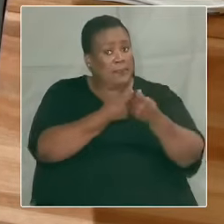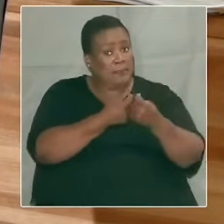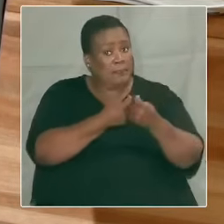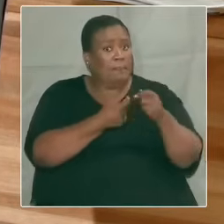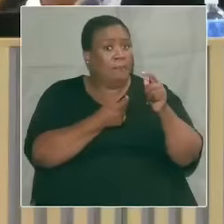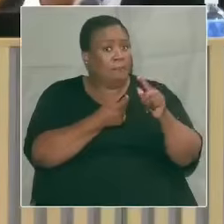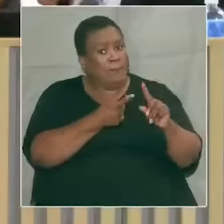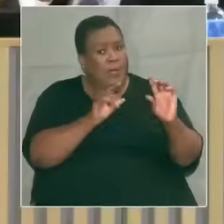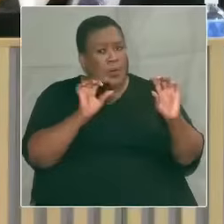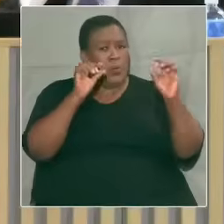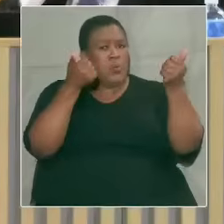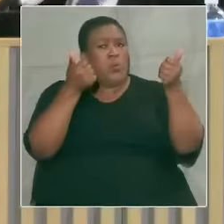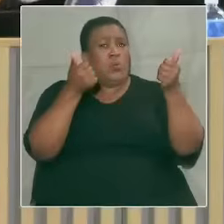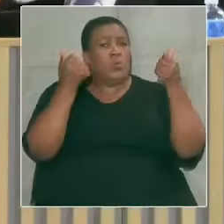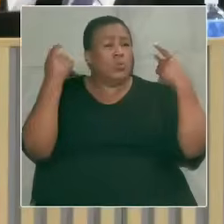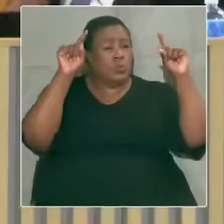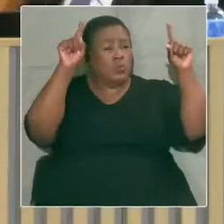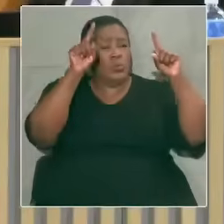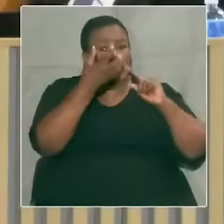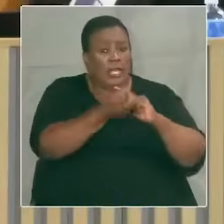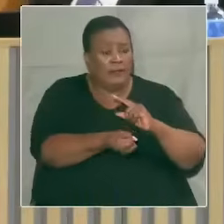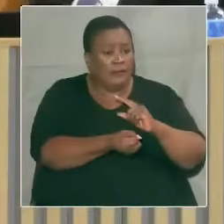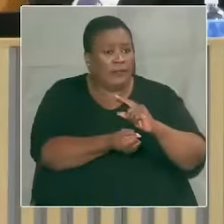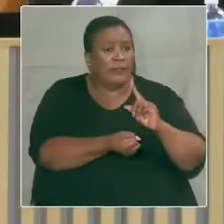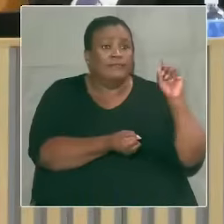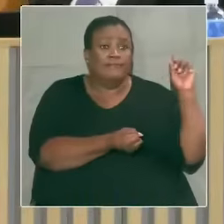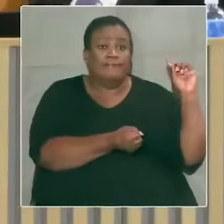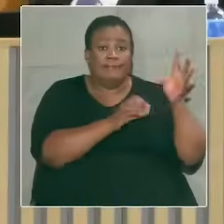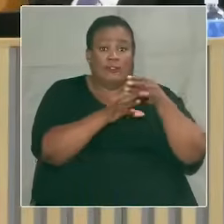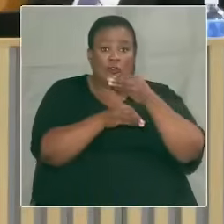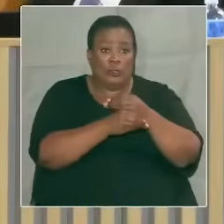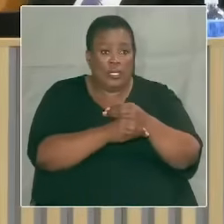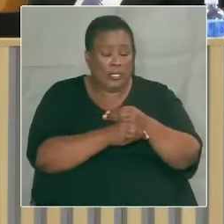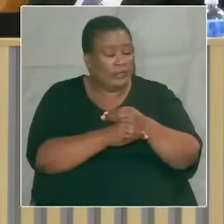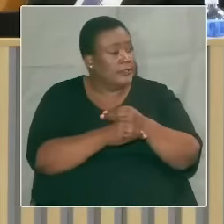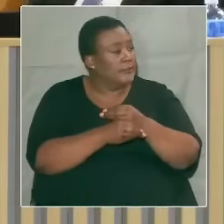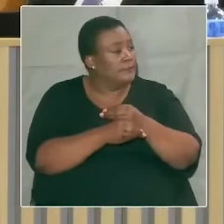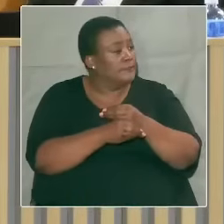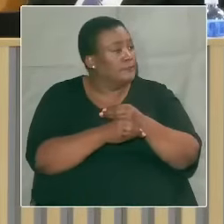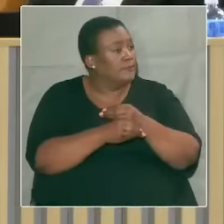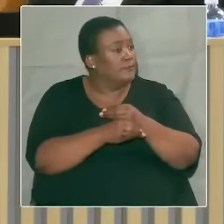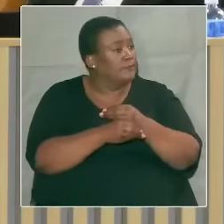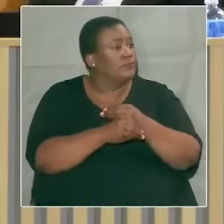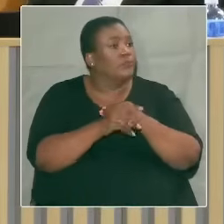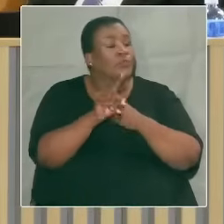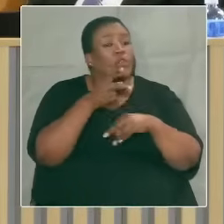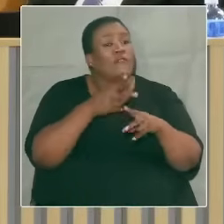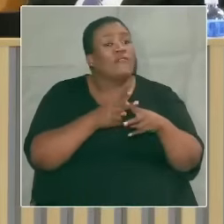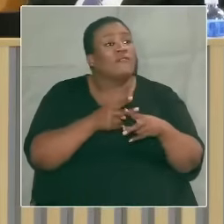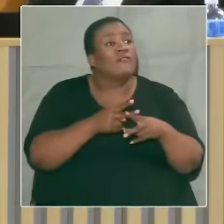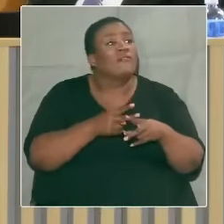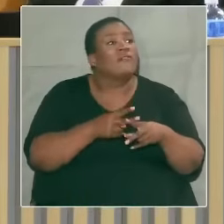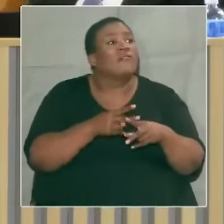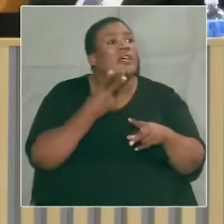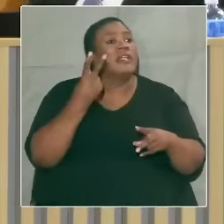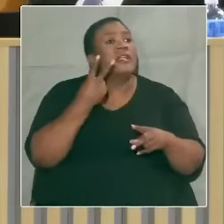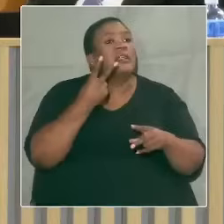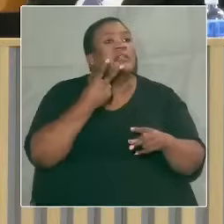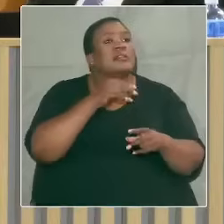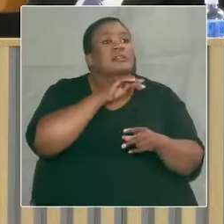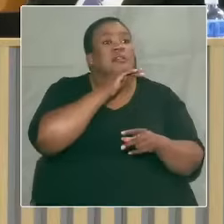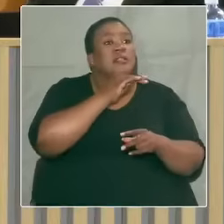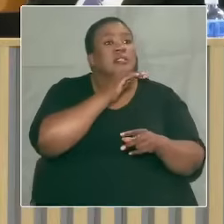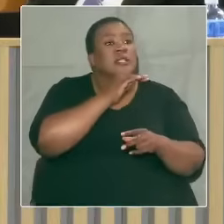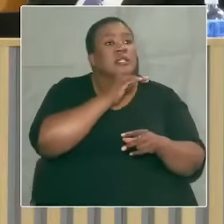Factoring into that, the fact that finalization does not